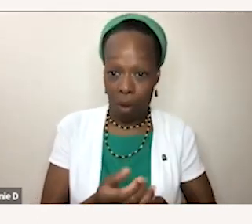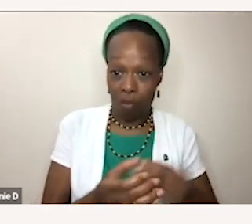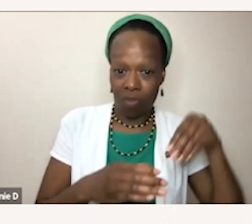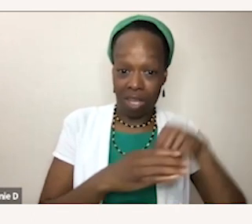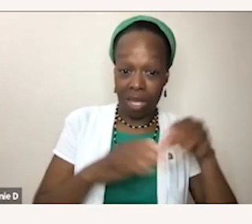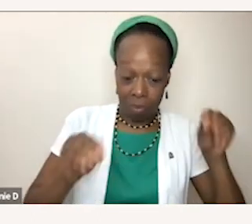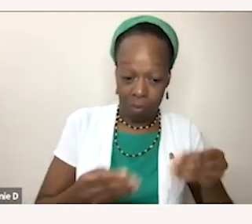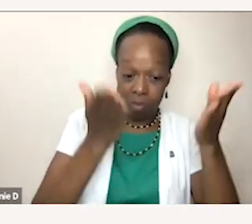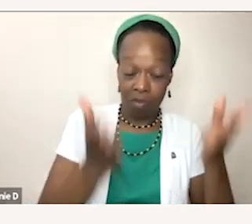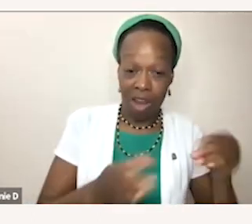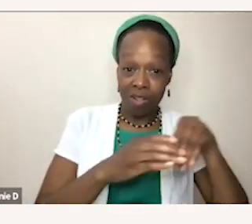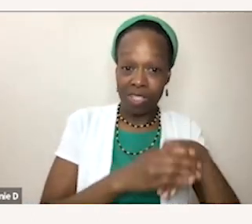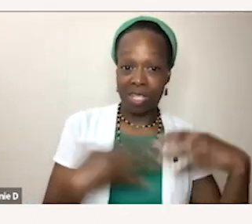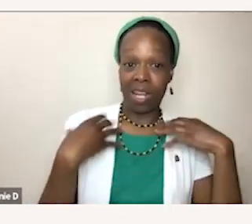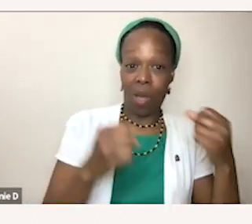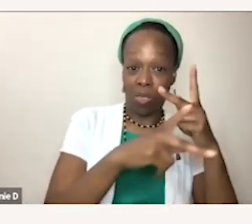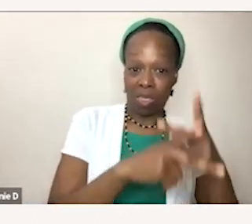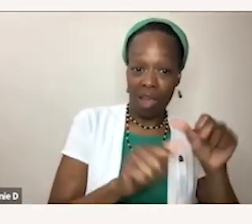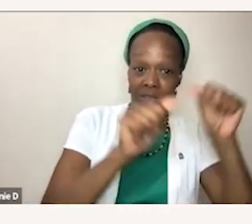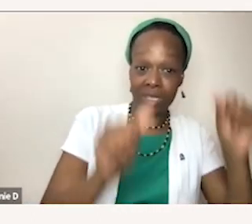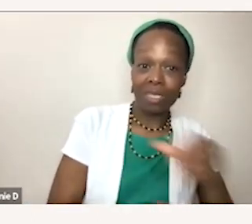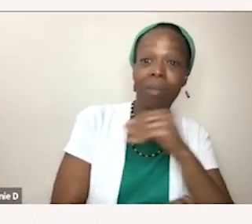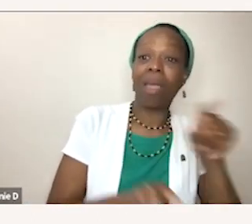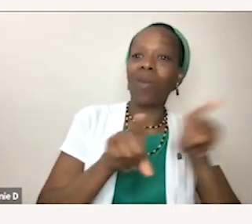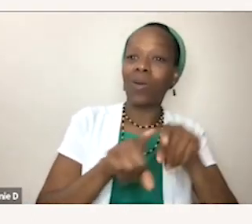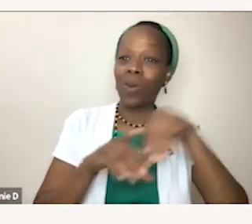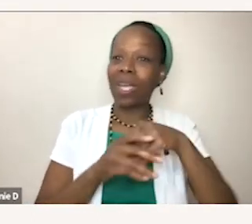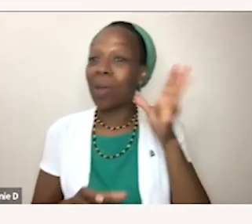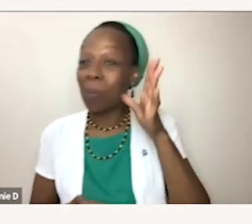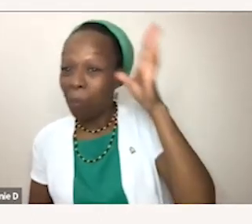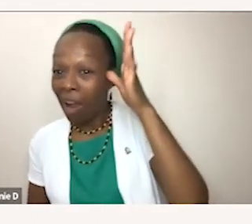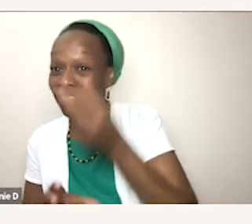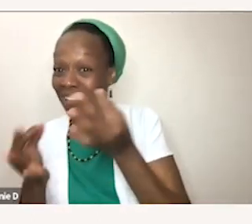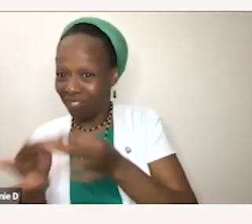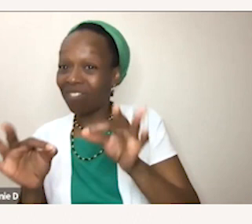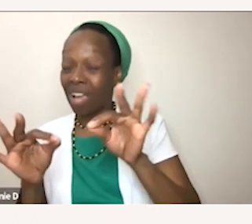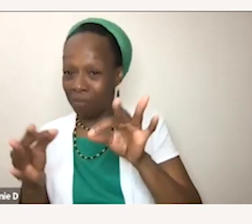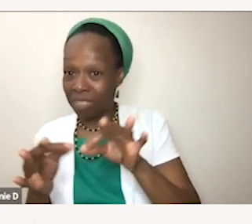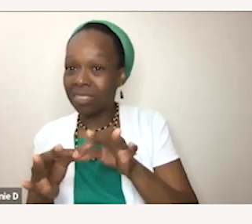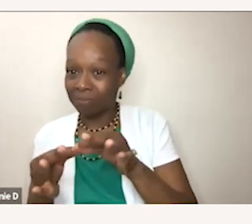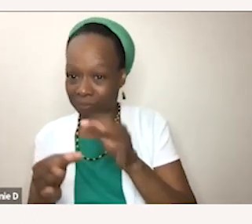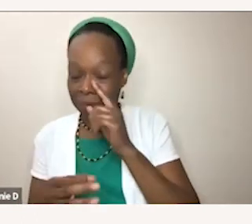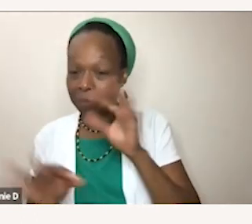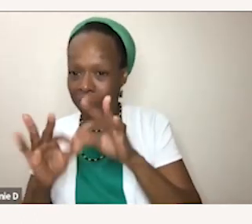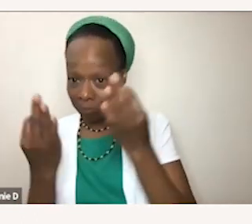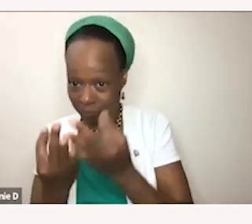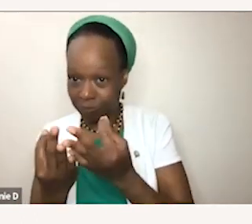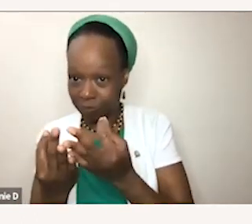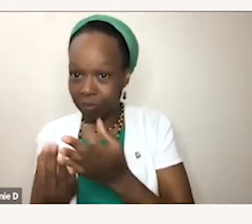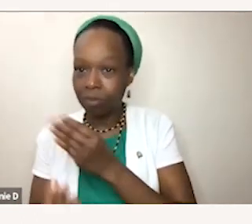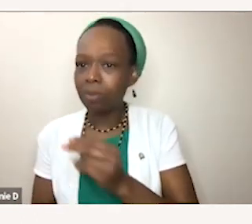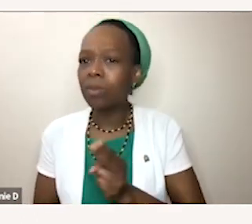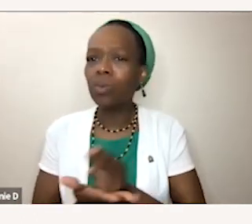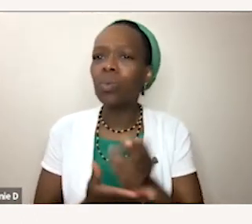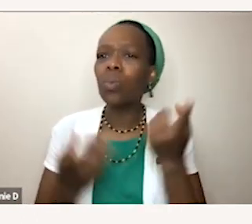within the healthcare system, but also within parents and families. And the truth is there is